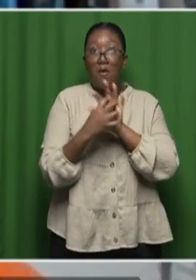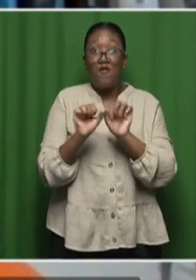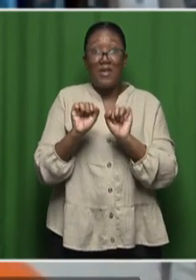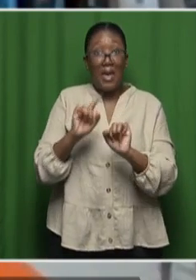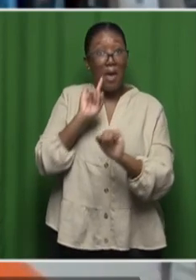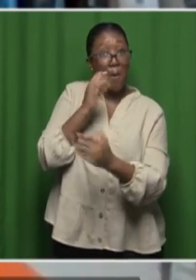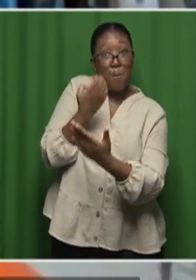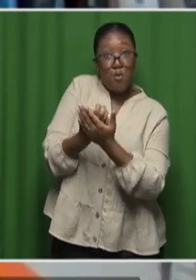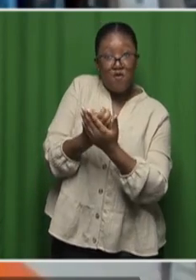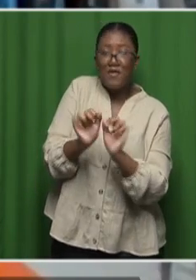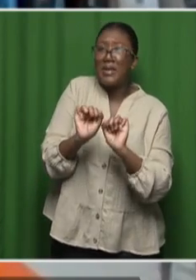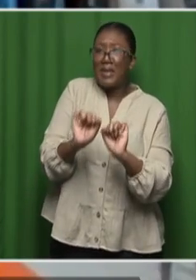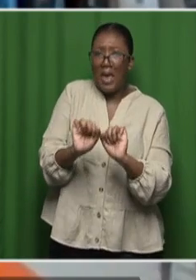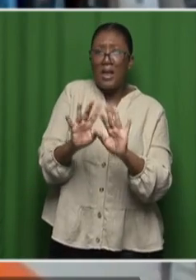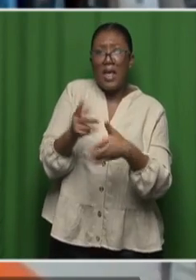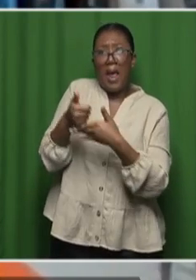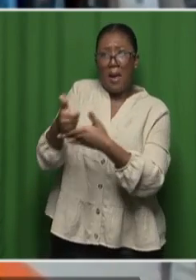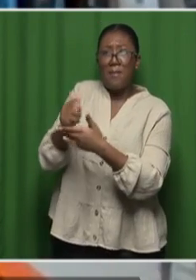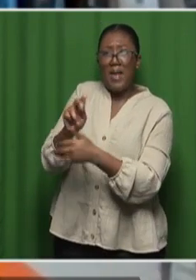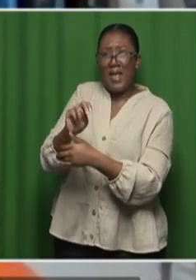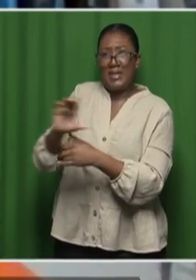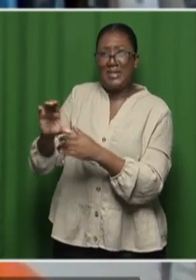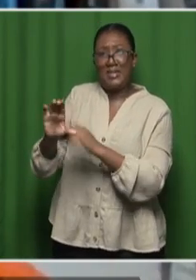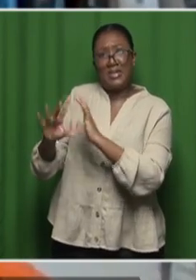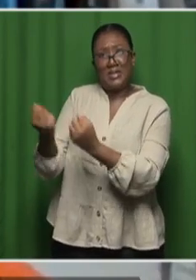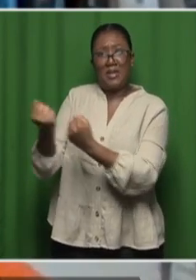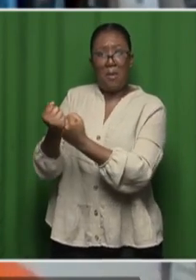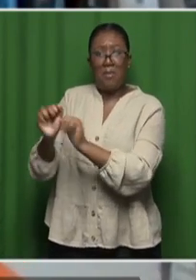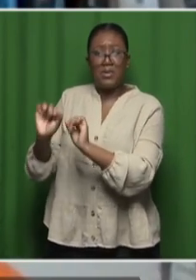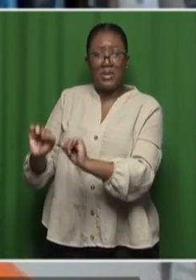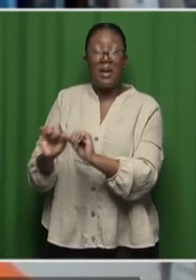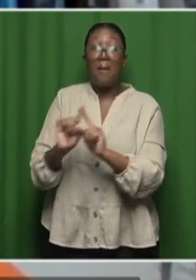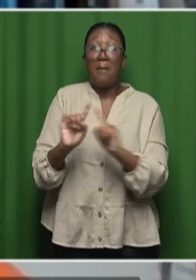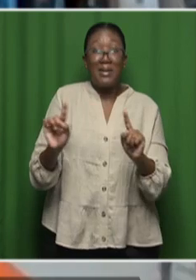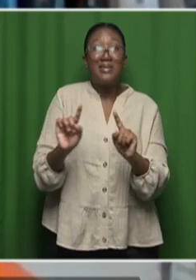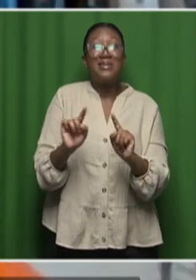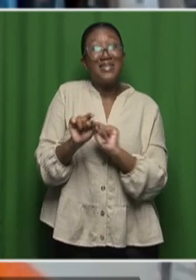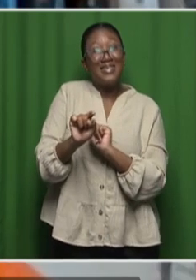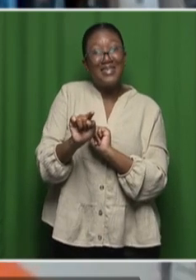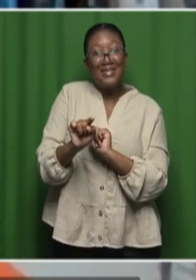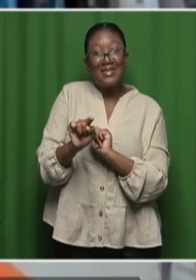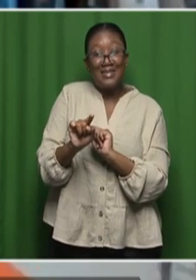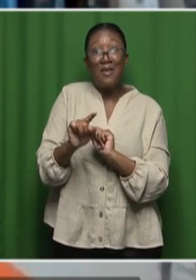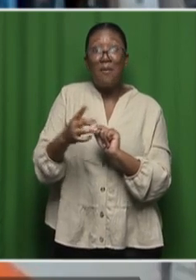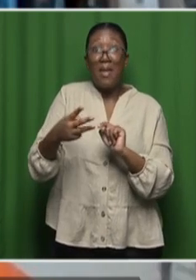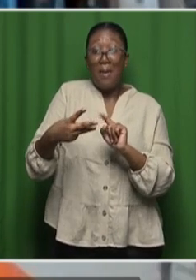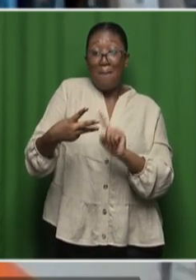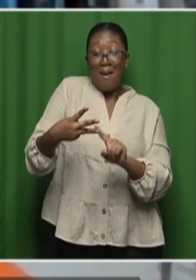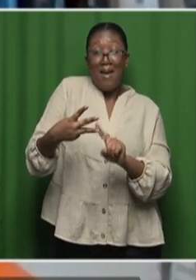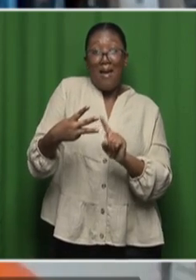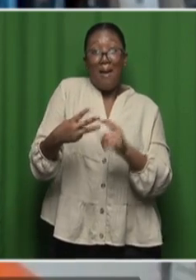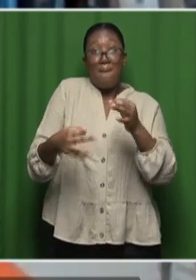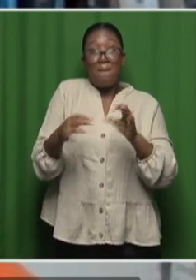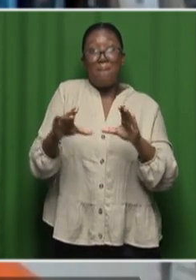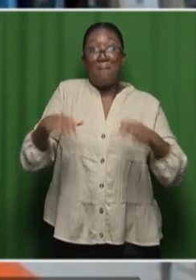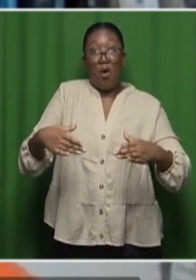could add merit for the ANC's case. But similarly, that third party mark may